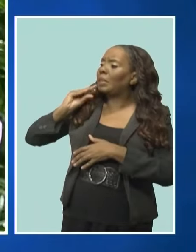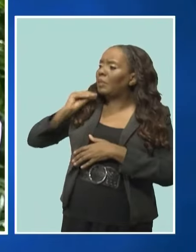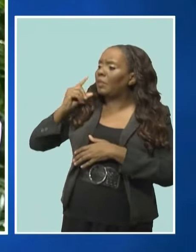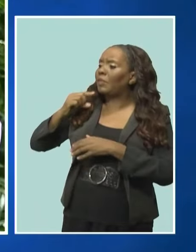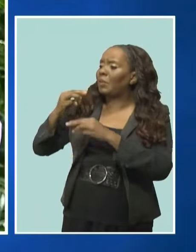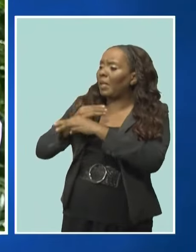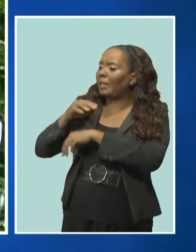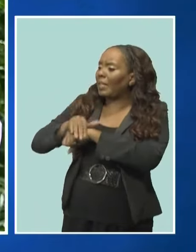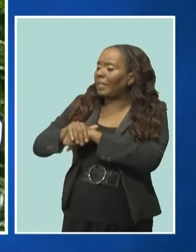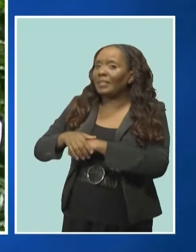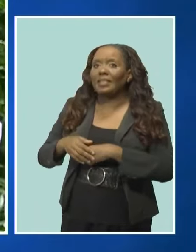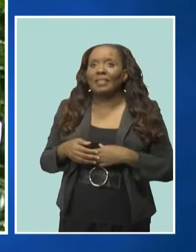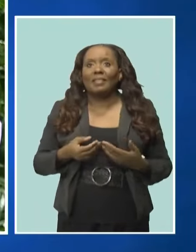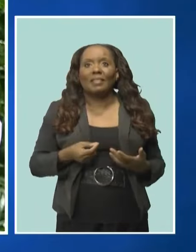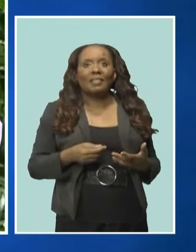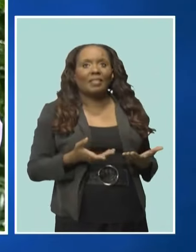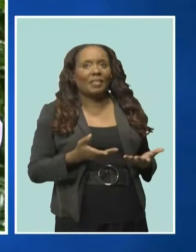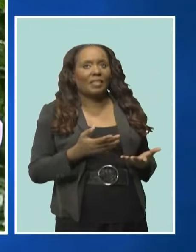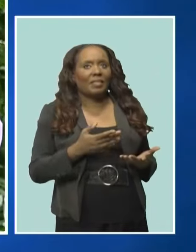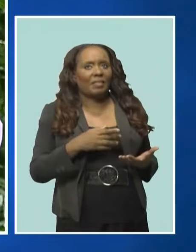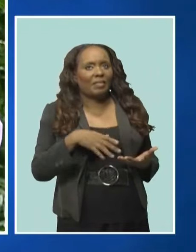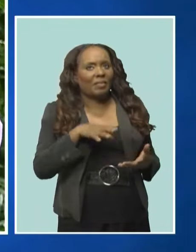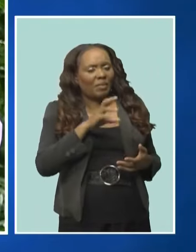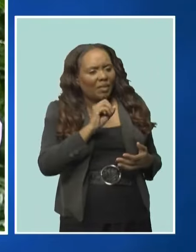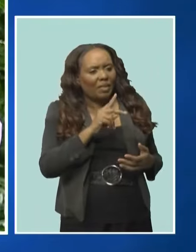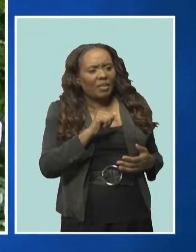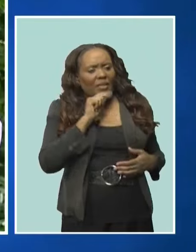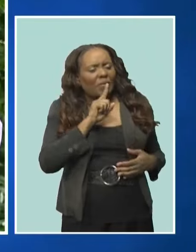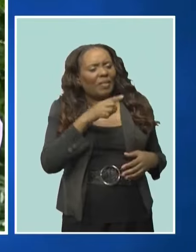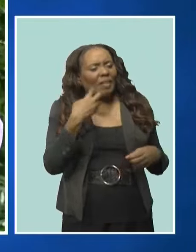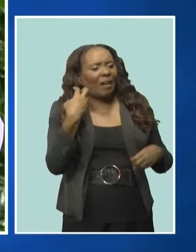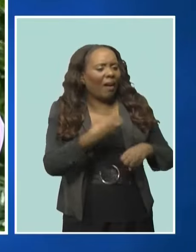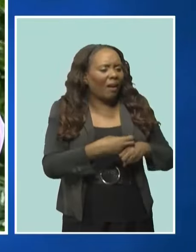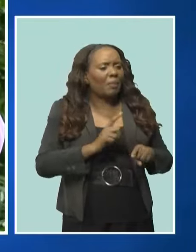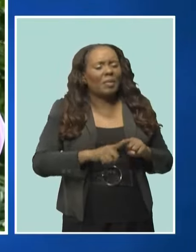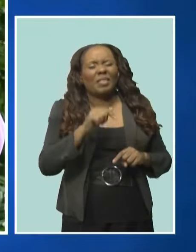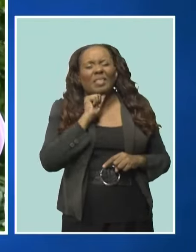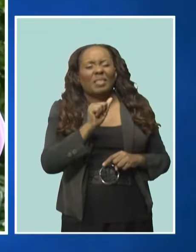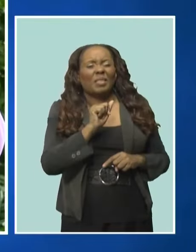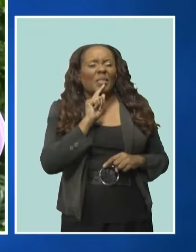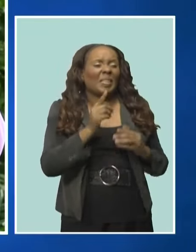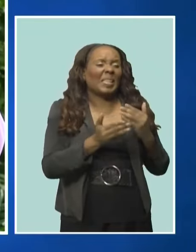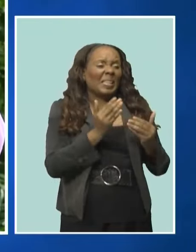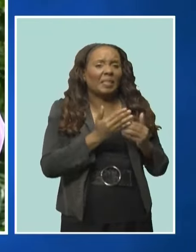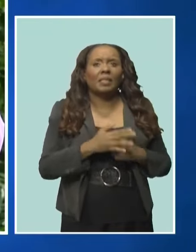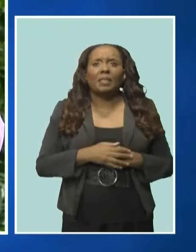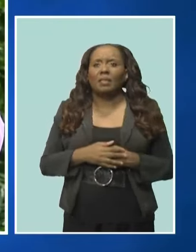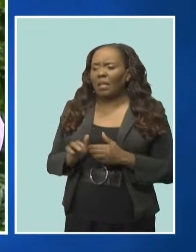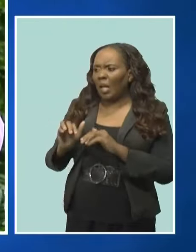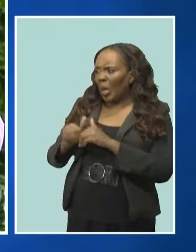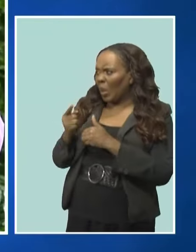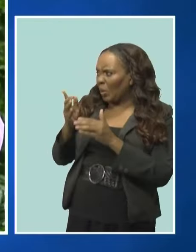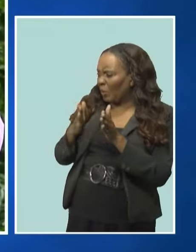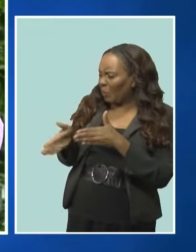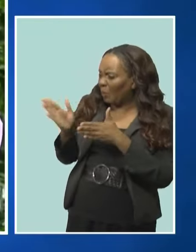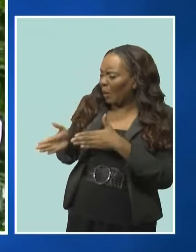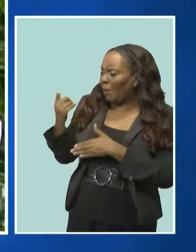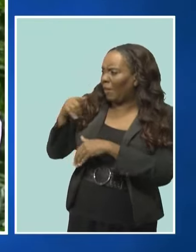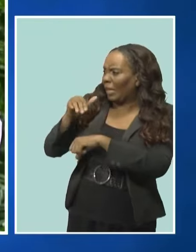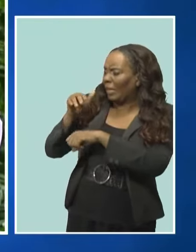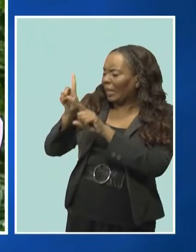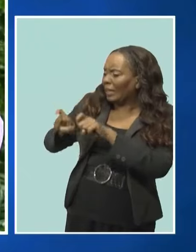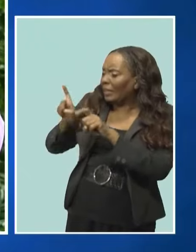okay. They weren't too hard, but they weren't the easiest. And in terms of preparation for the exam, anything